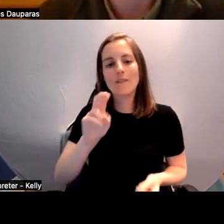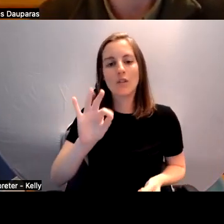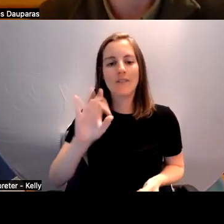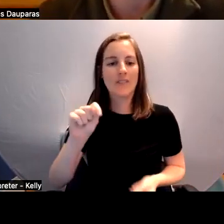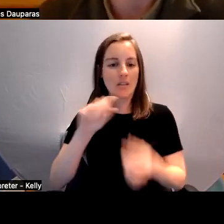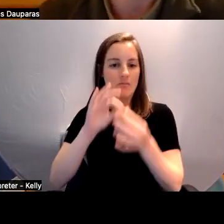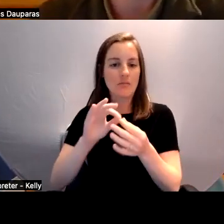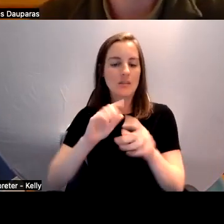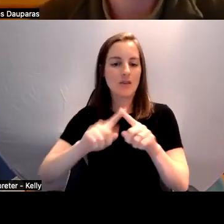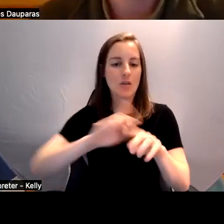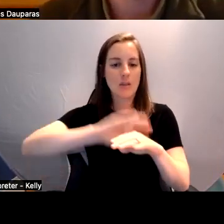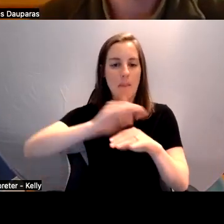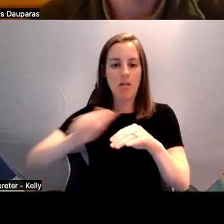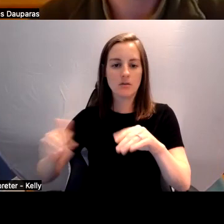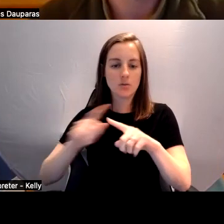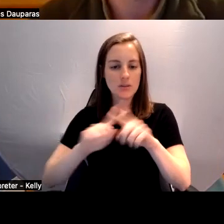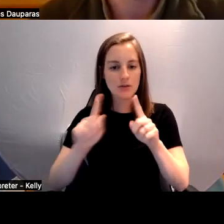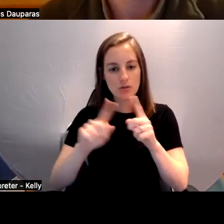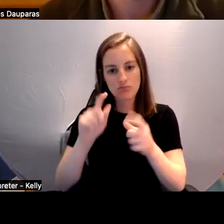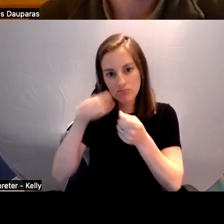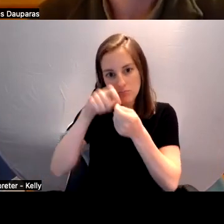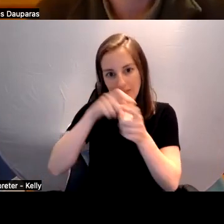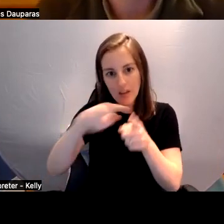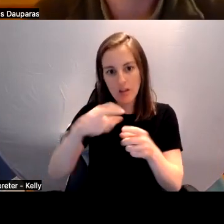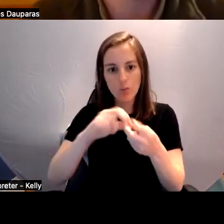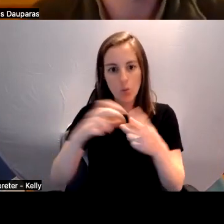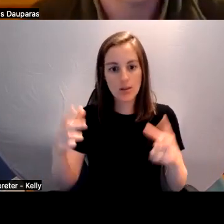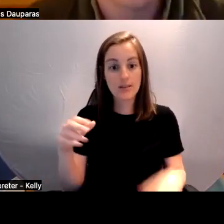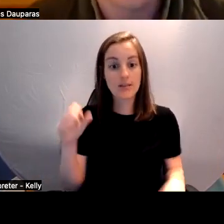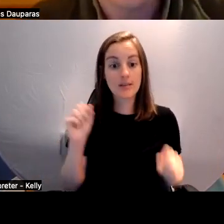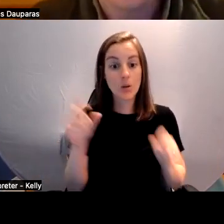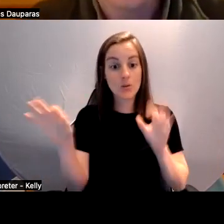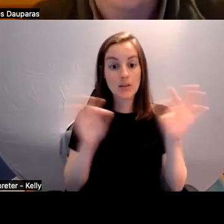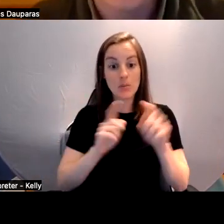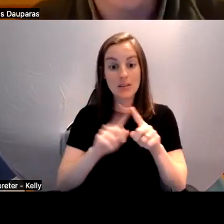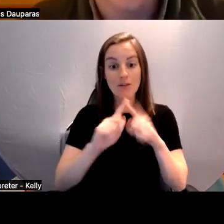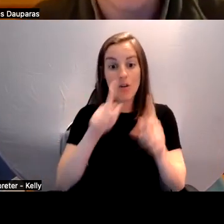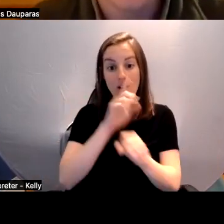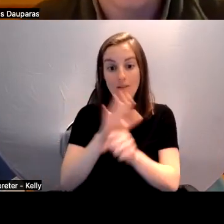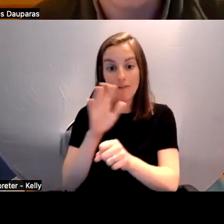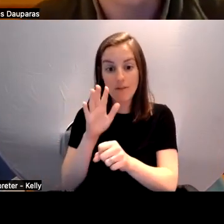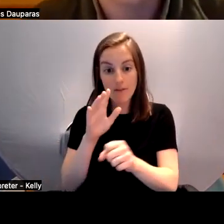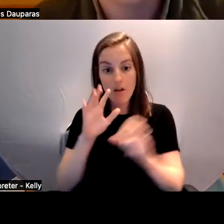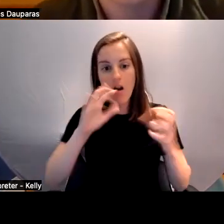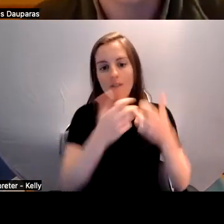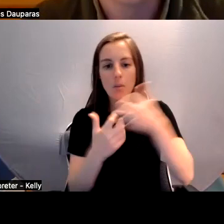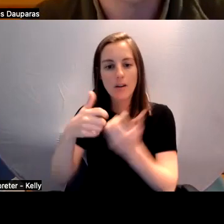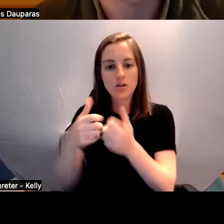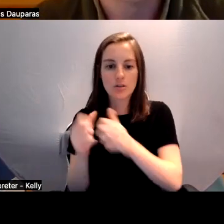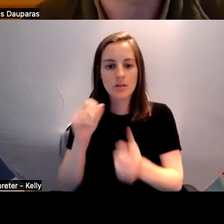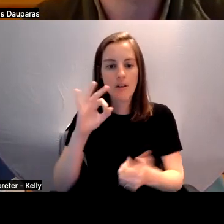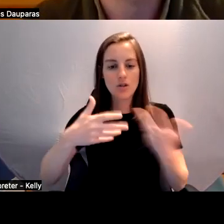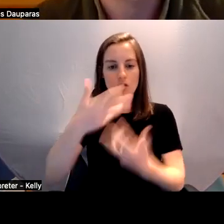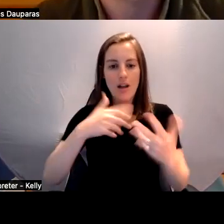or specific proteins. Can you sample different conformations of an interacting partner, say peptide, by starting with large noise